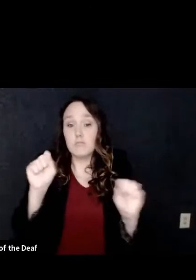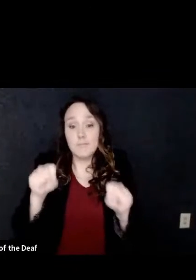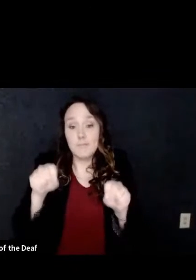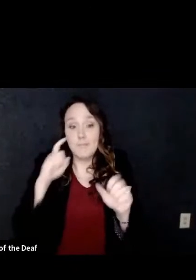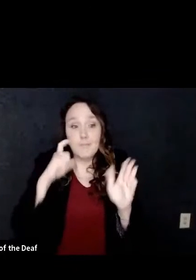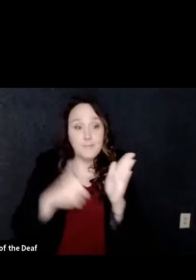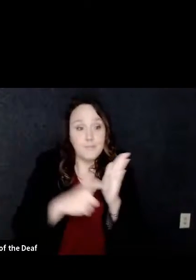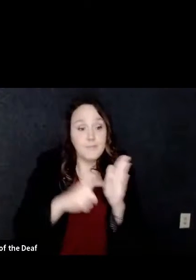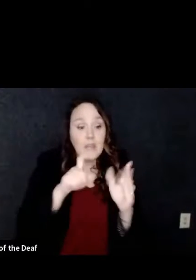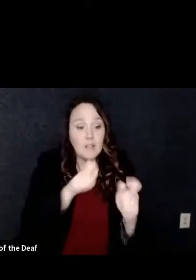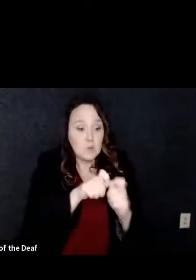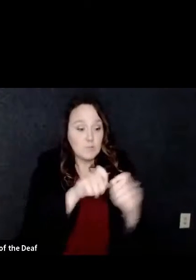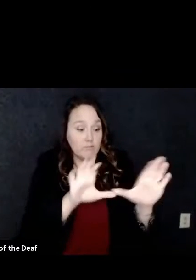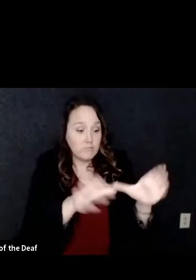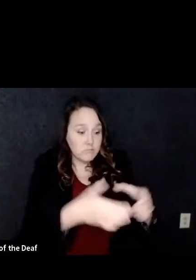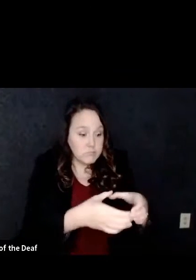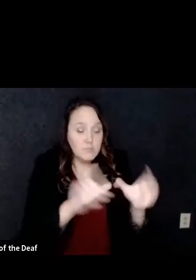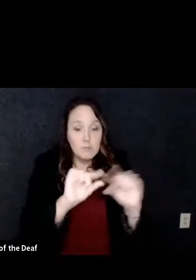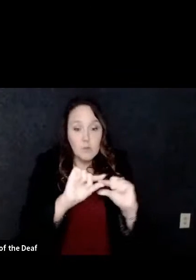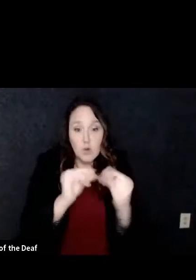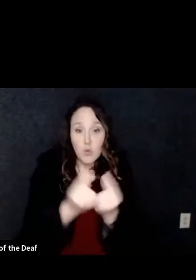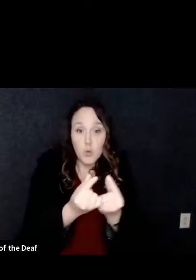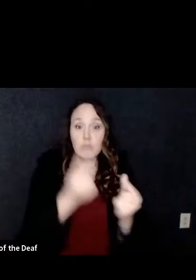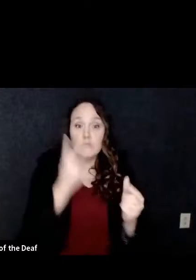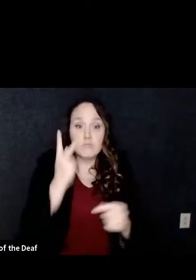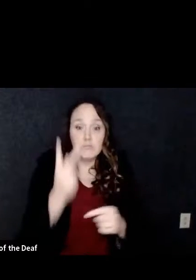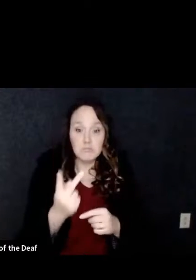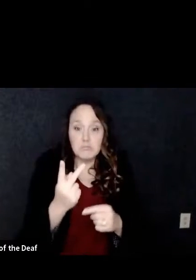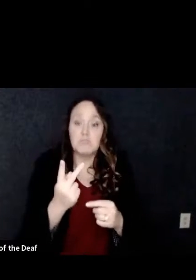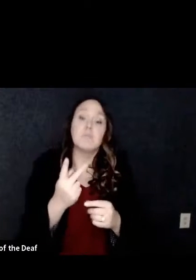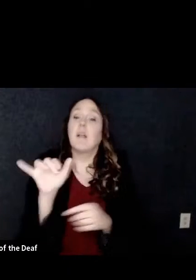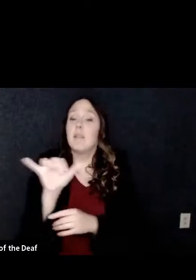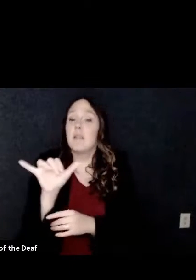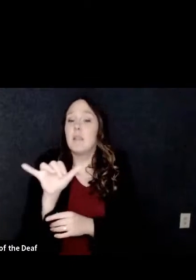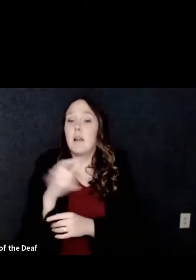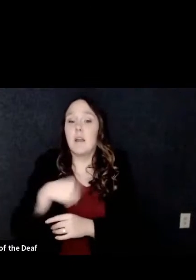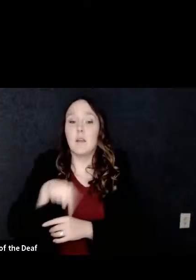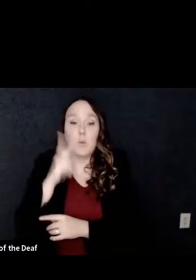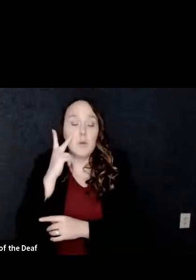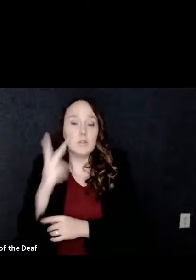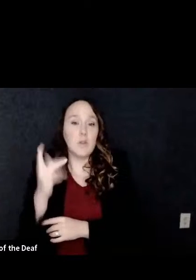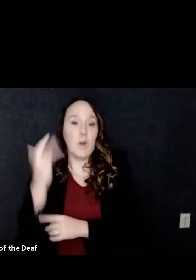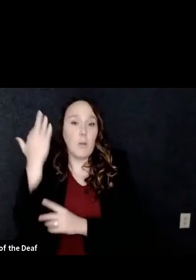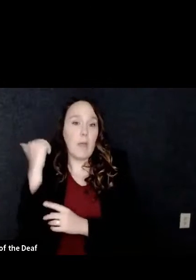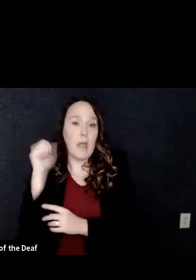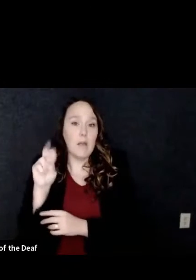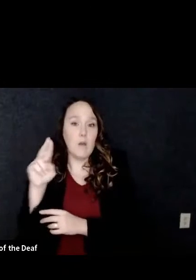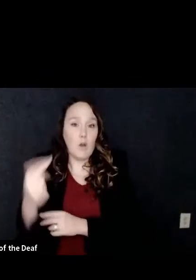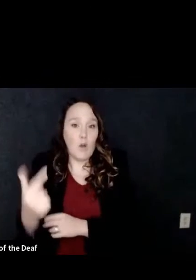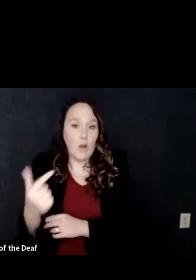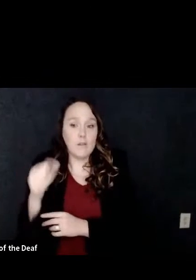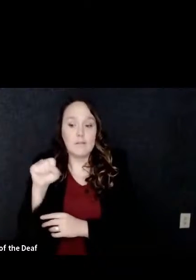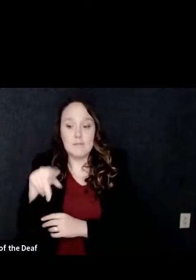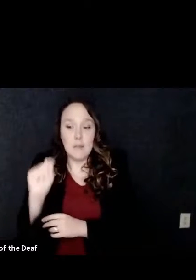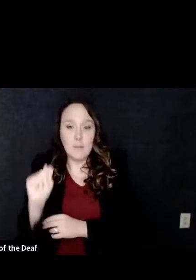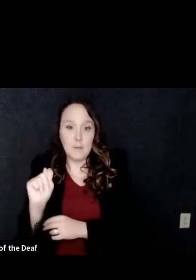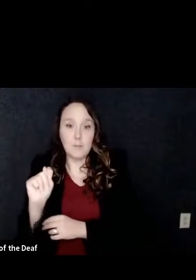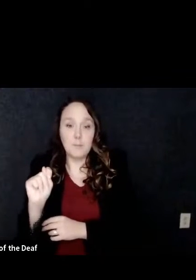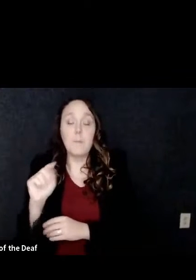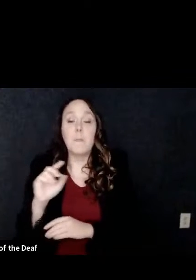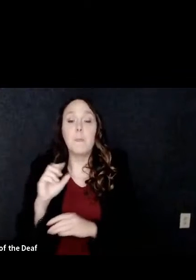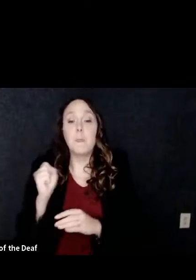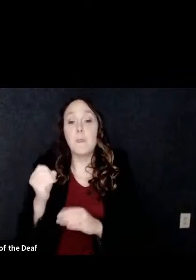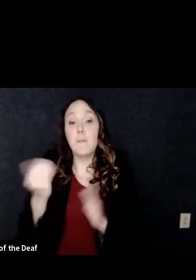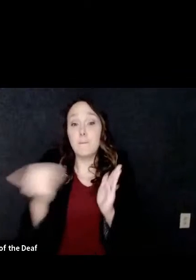a certain population or group that we were seeing it in, like we were able to see back in August and September.